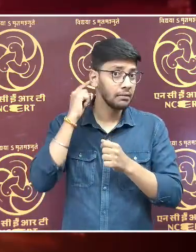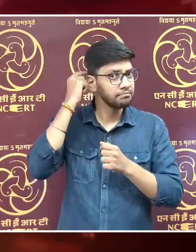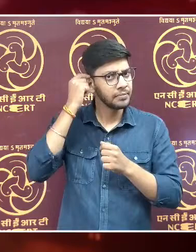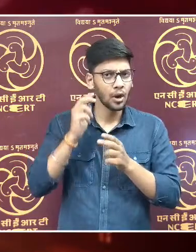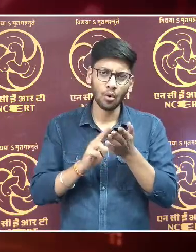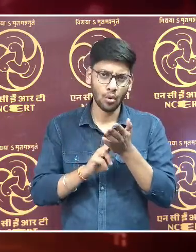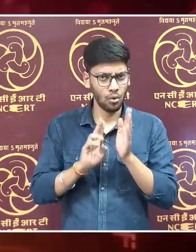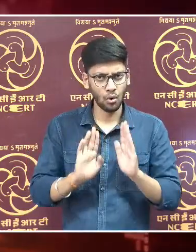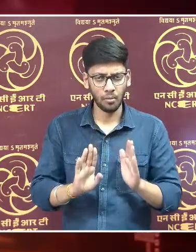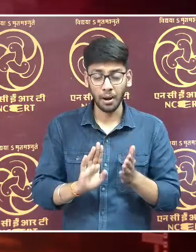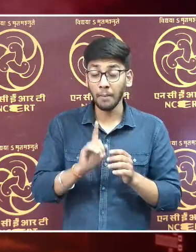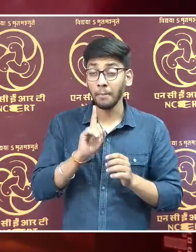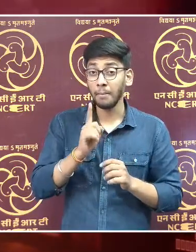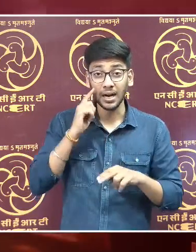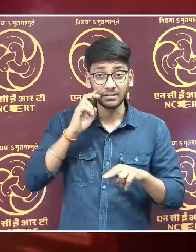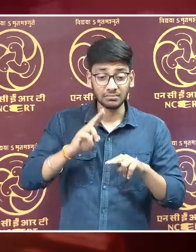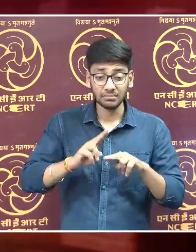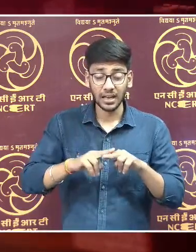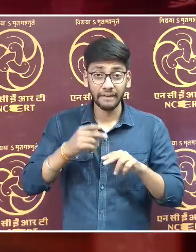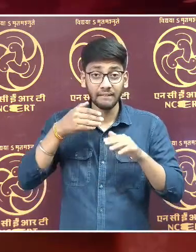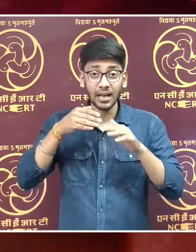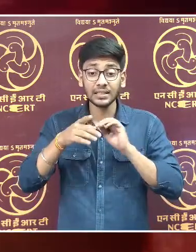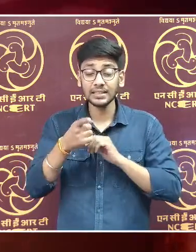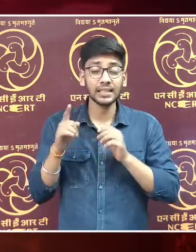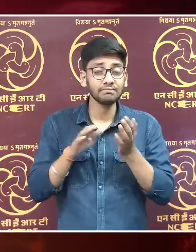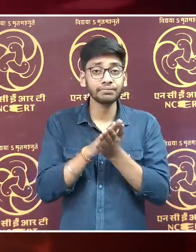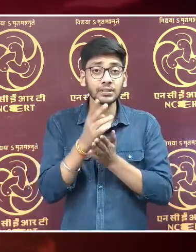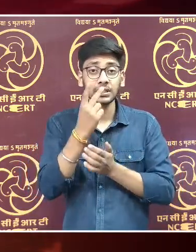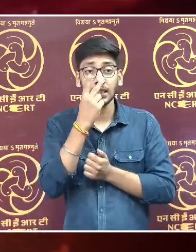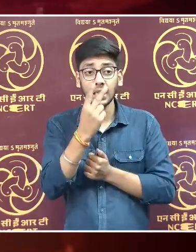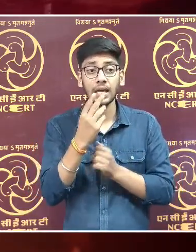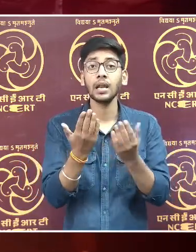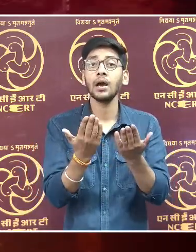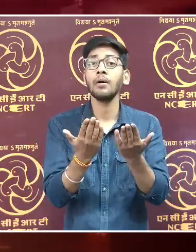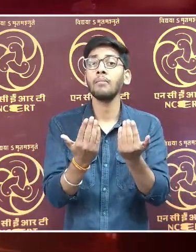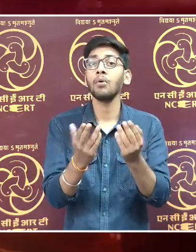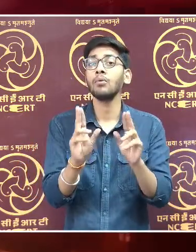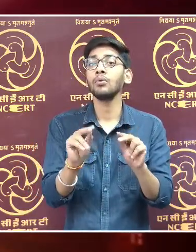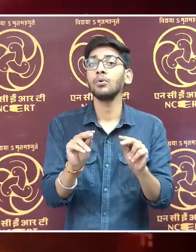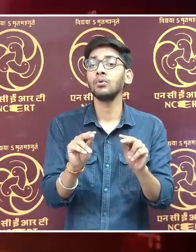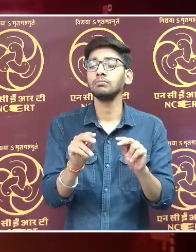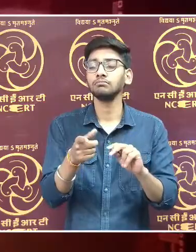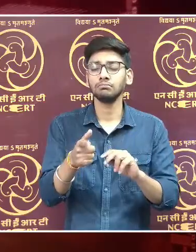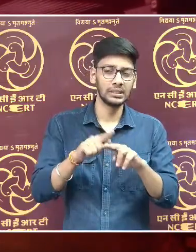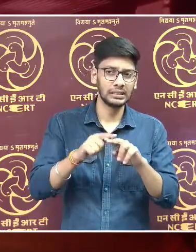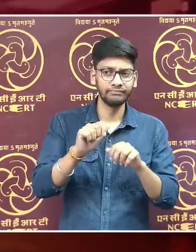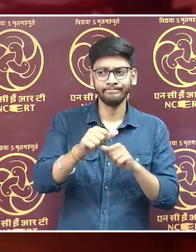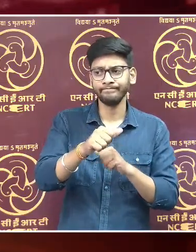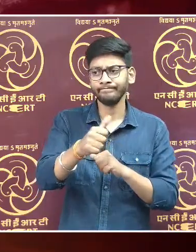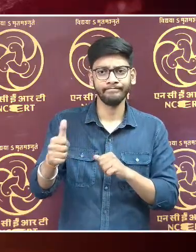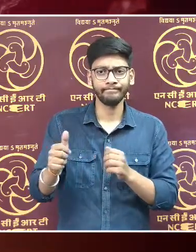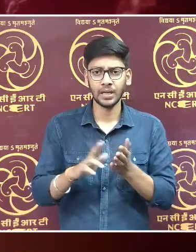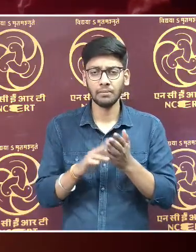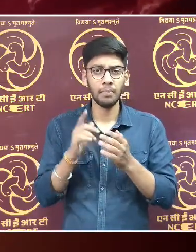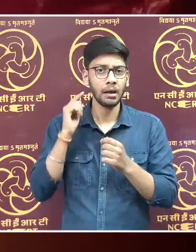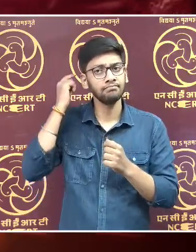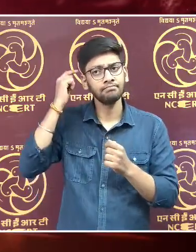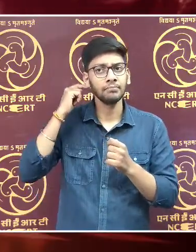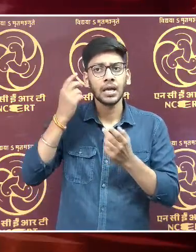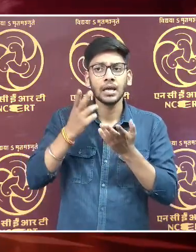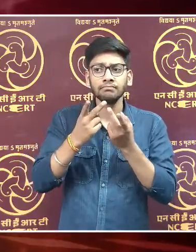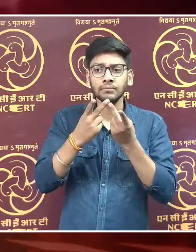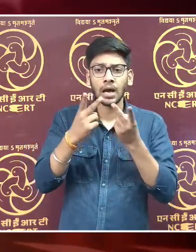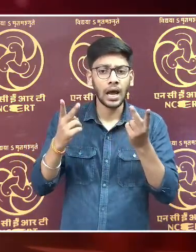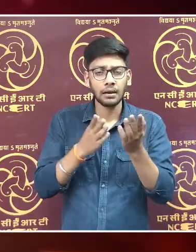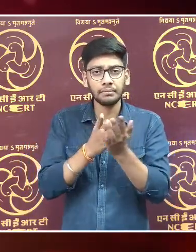have a normal hearing, because it is invisible. As I told you, discussed with you the different parts of the ear, the external ear, what